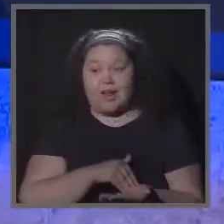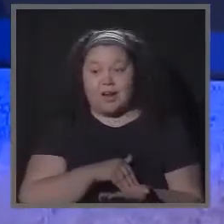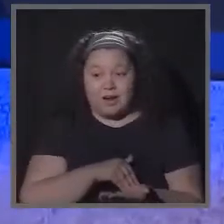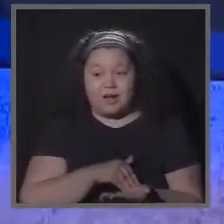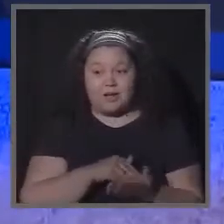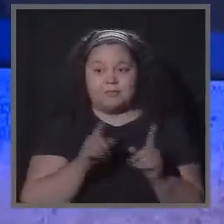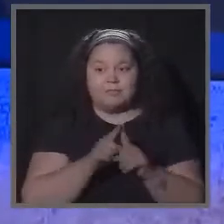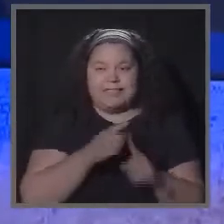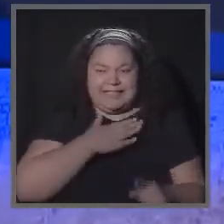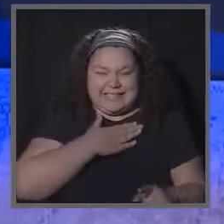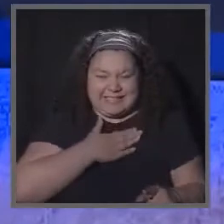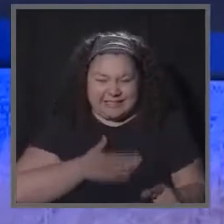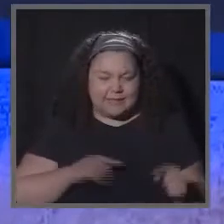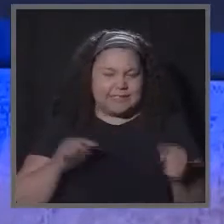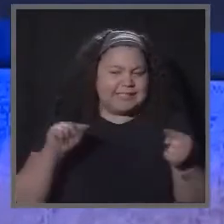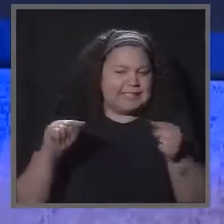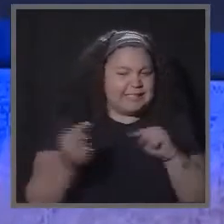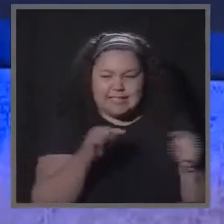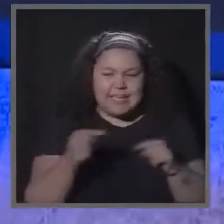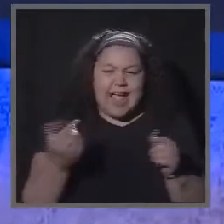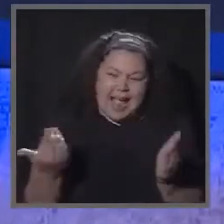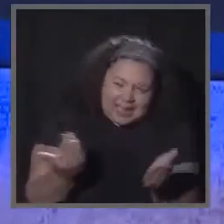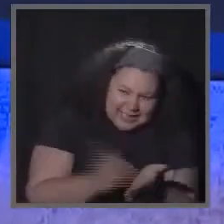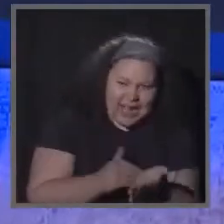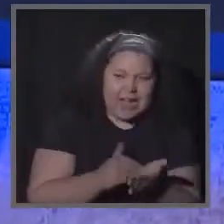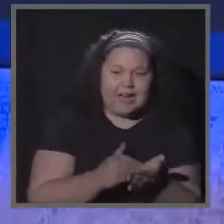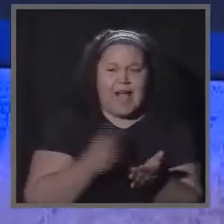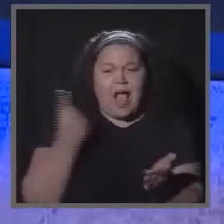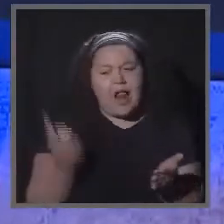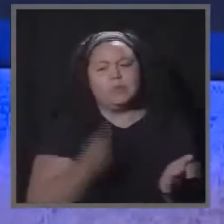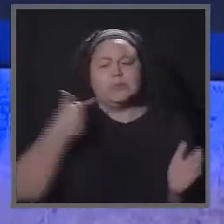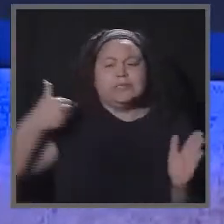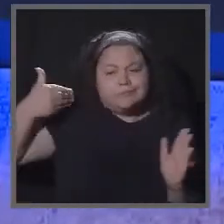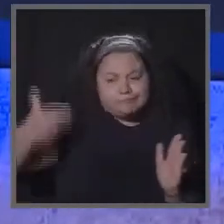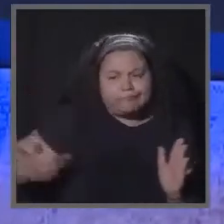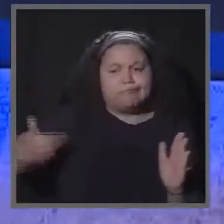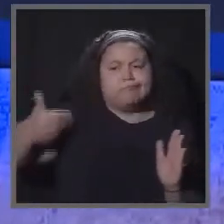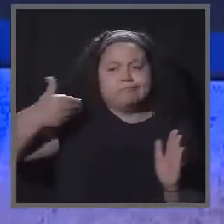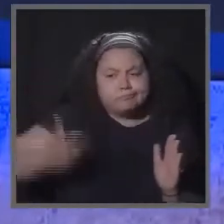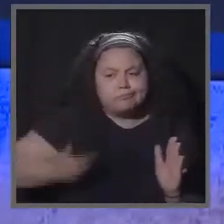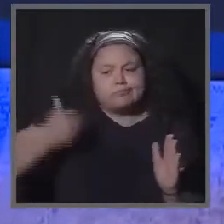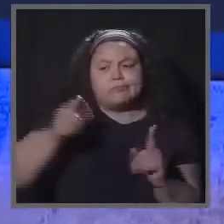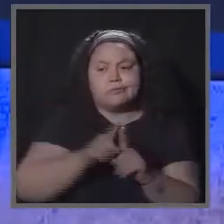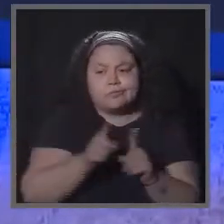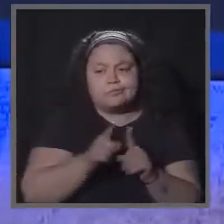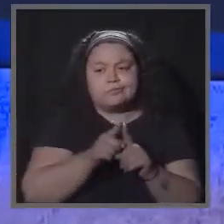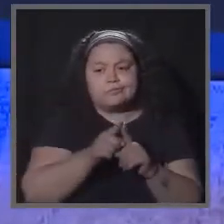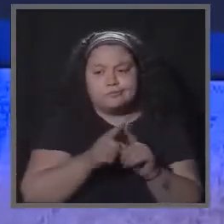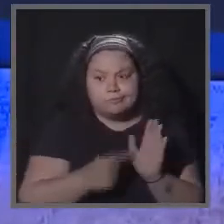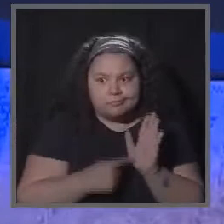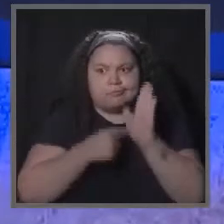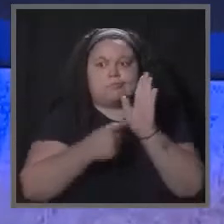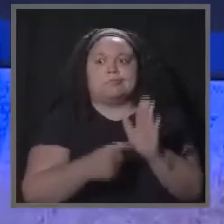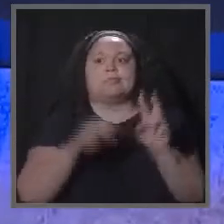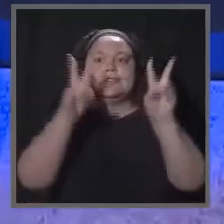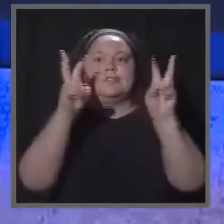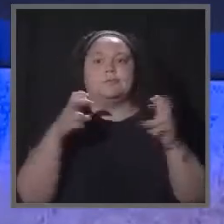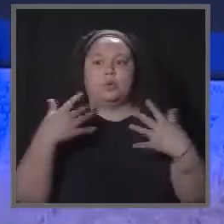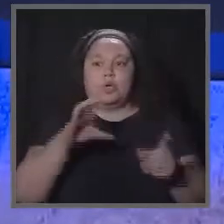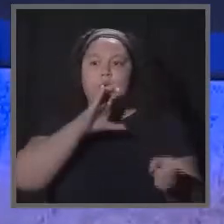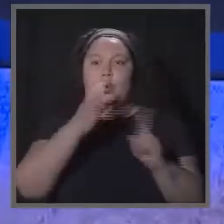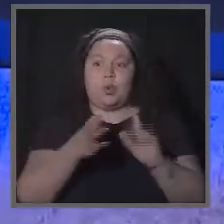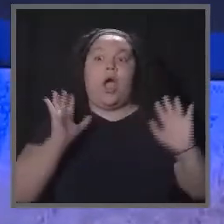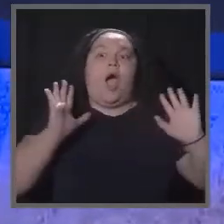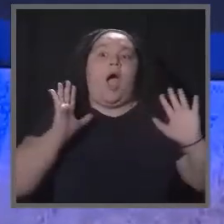lot of appetite to discuss the social impact of culture. It happens often,